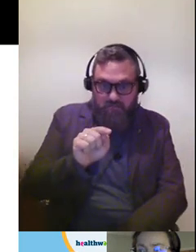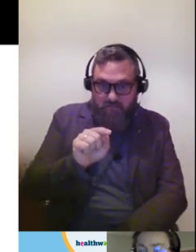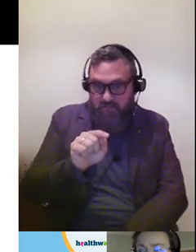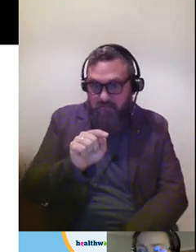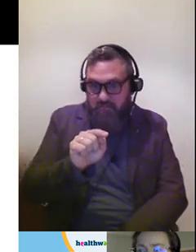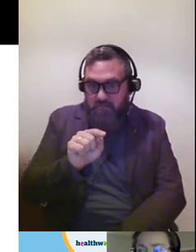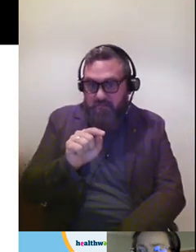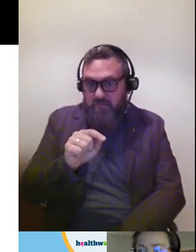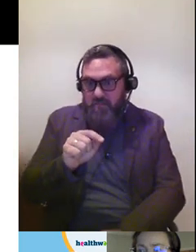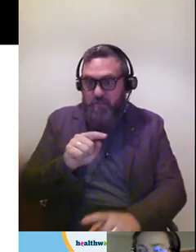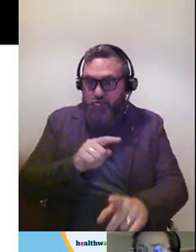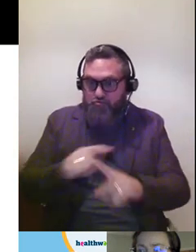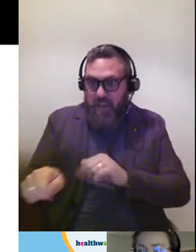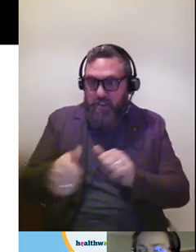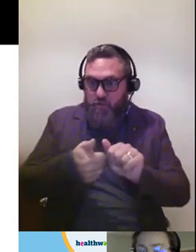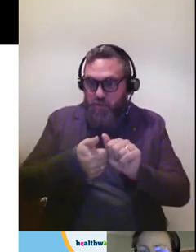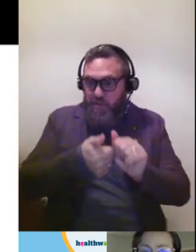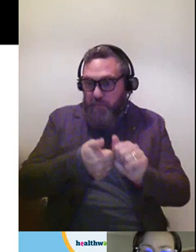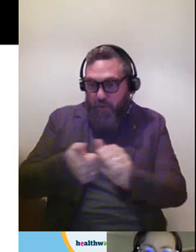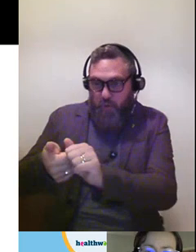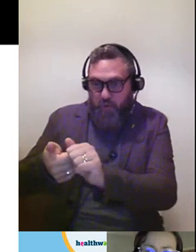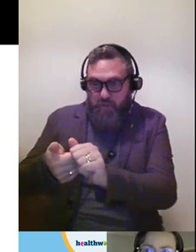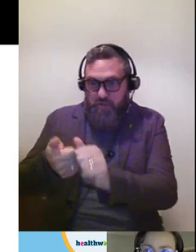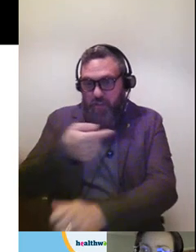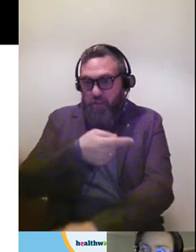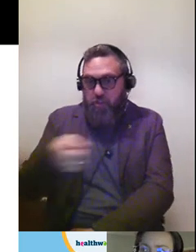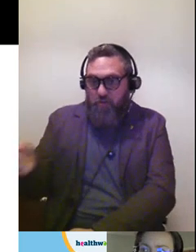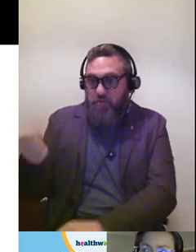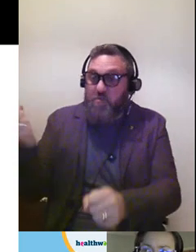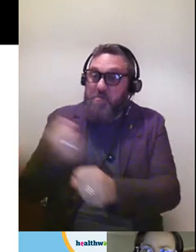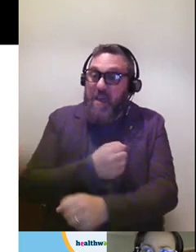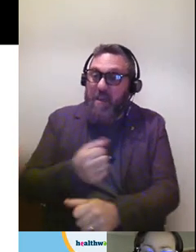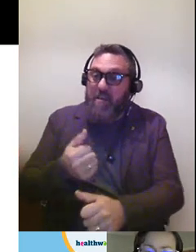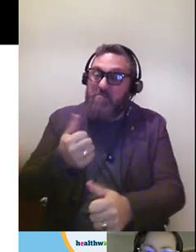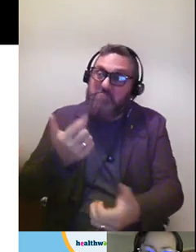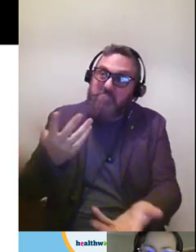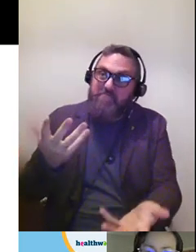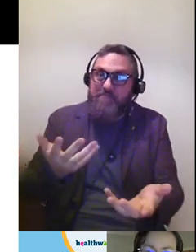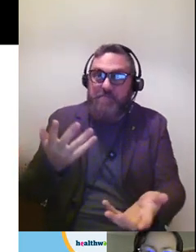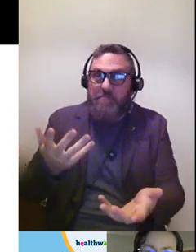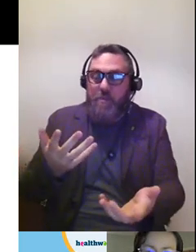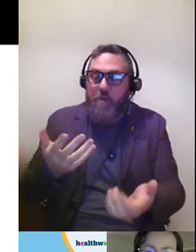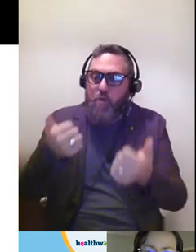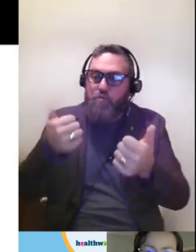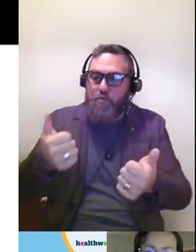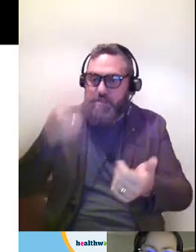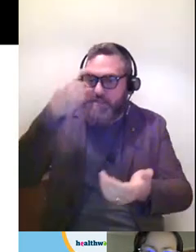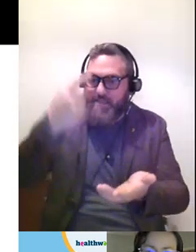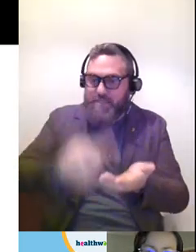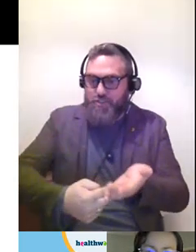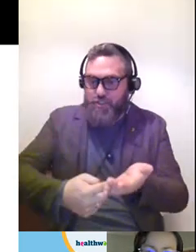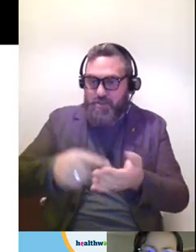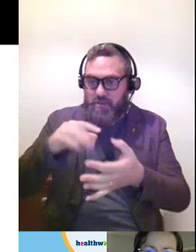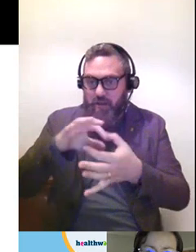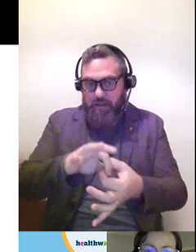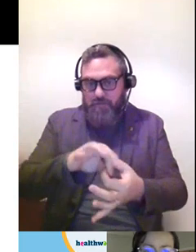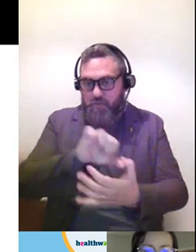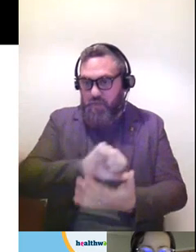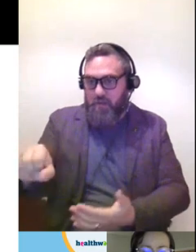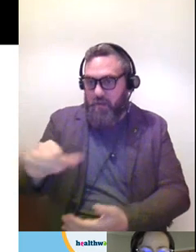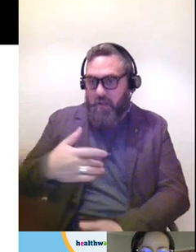can to support people to make the best decisions they can about how they live,